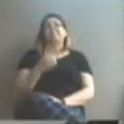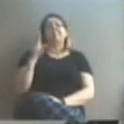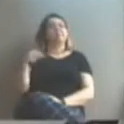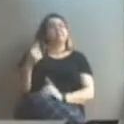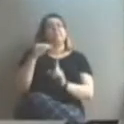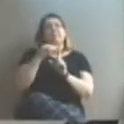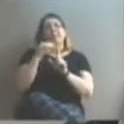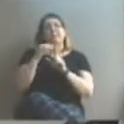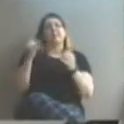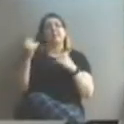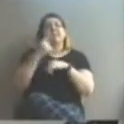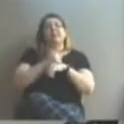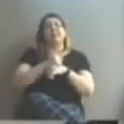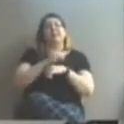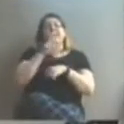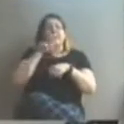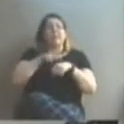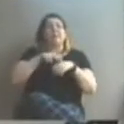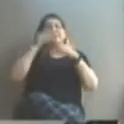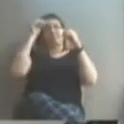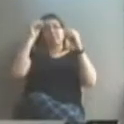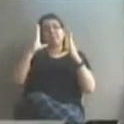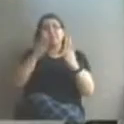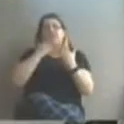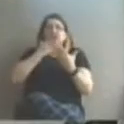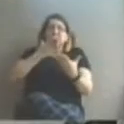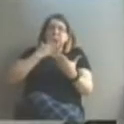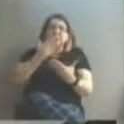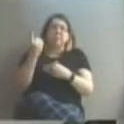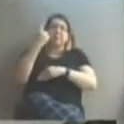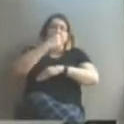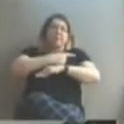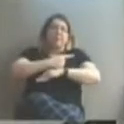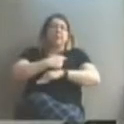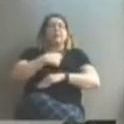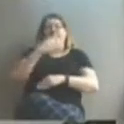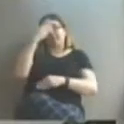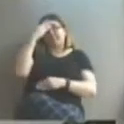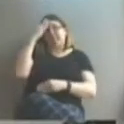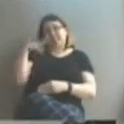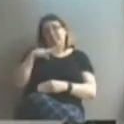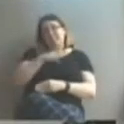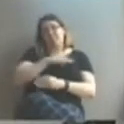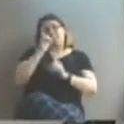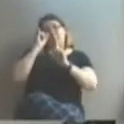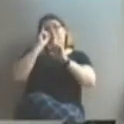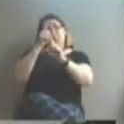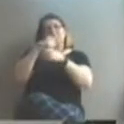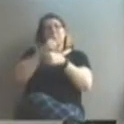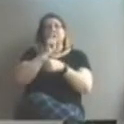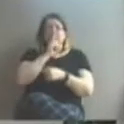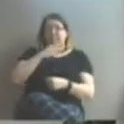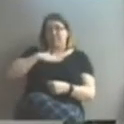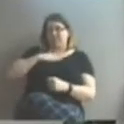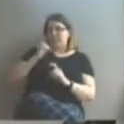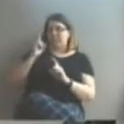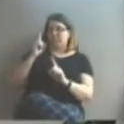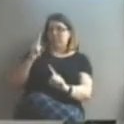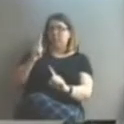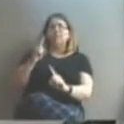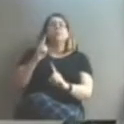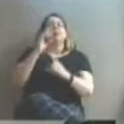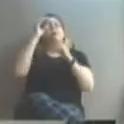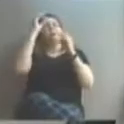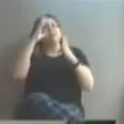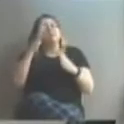everybody that today is National Teacher Appreciation Day, and I know this board's goal is to make sure, and my goal is, that